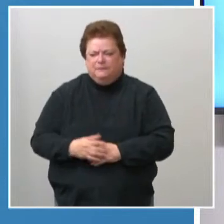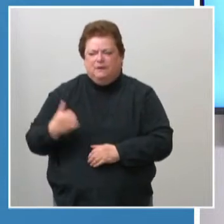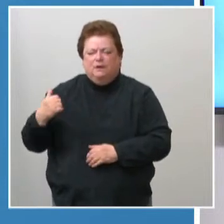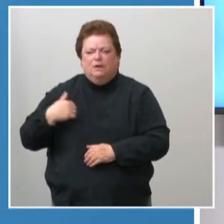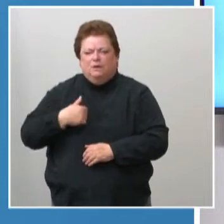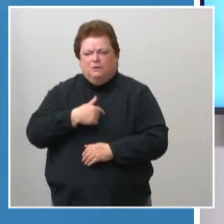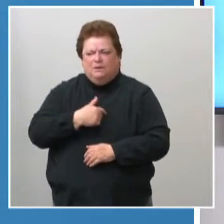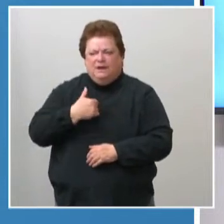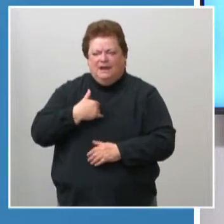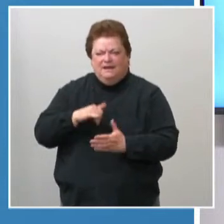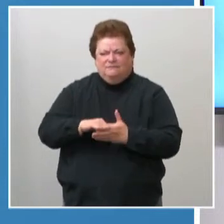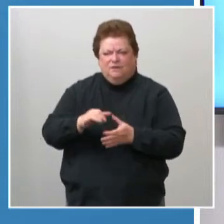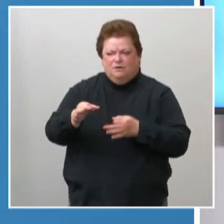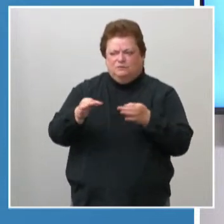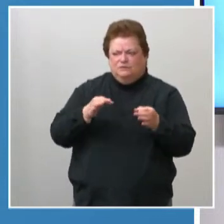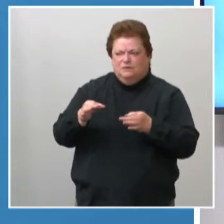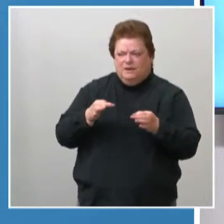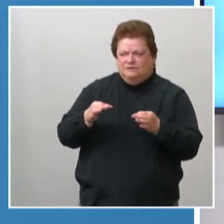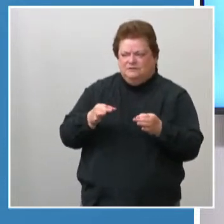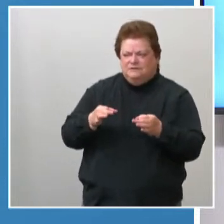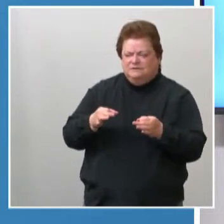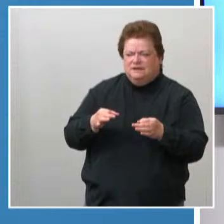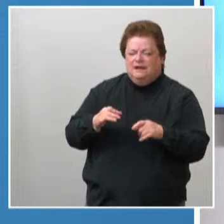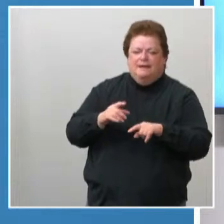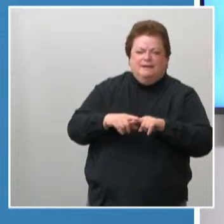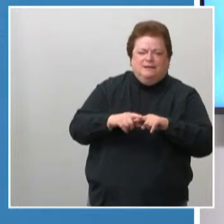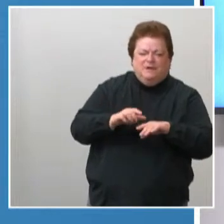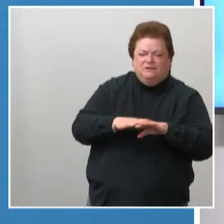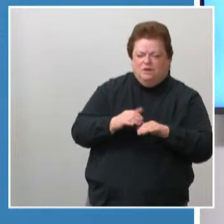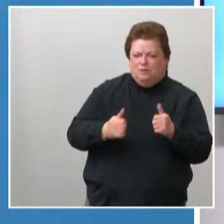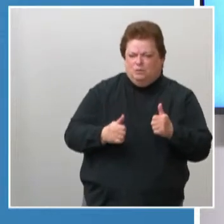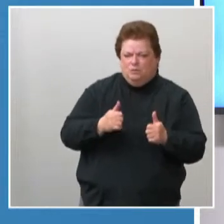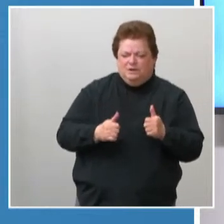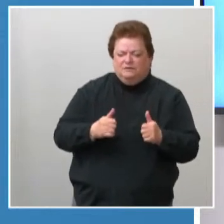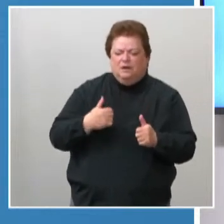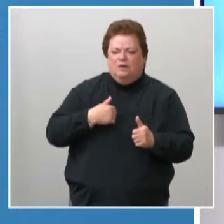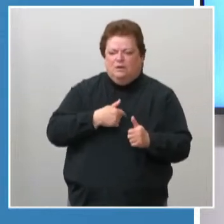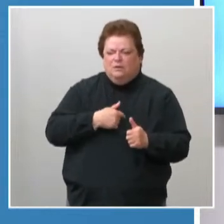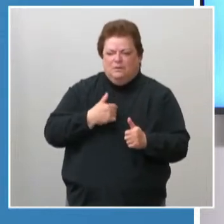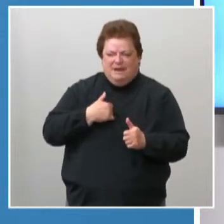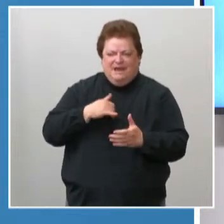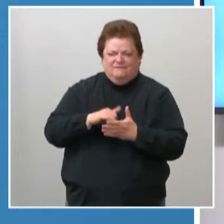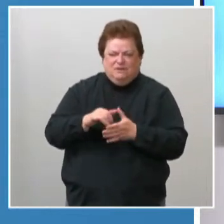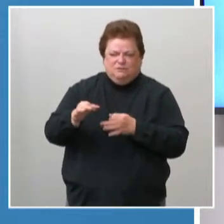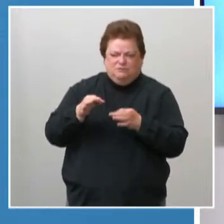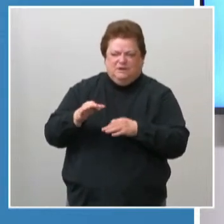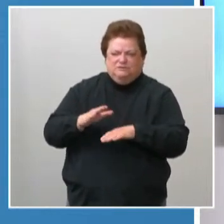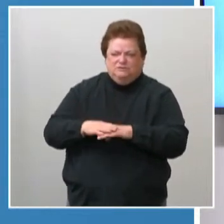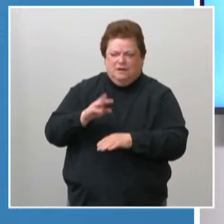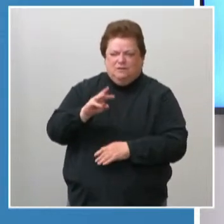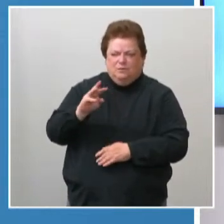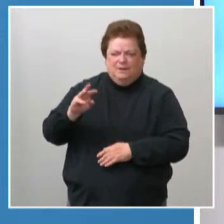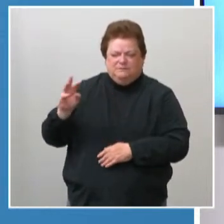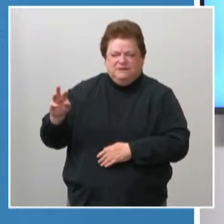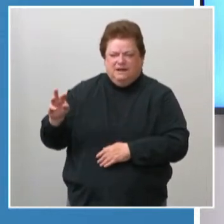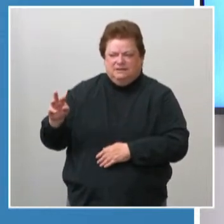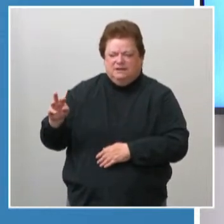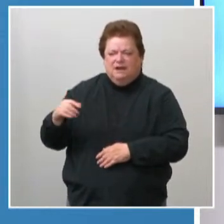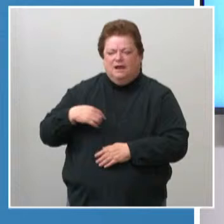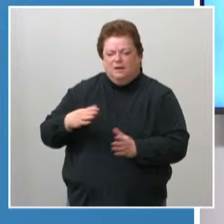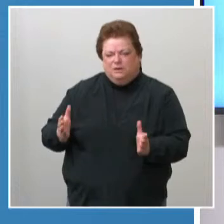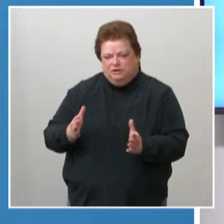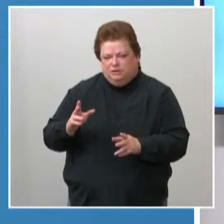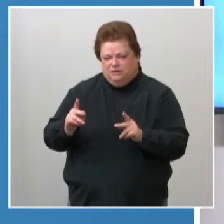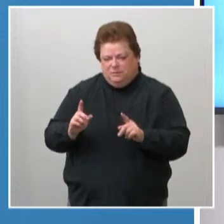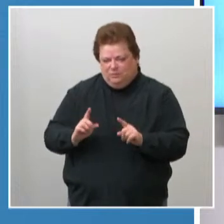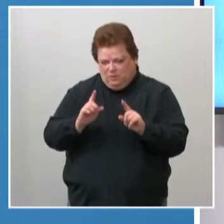those directions. It depends what they are, but we have those directions on our website. So I would encourage